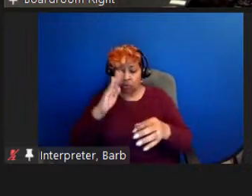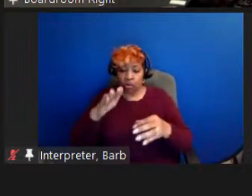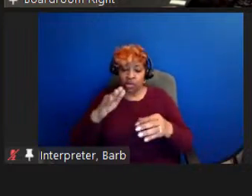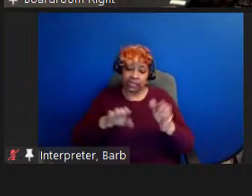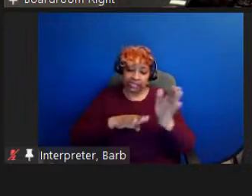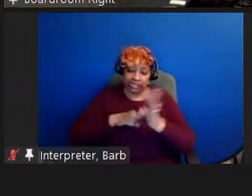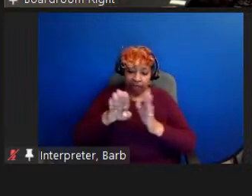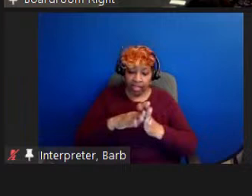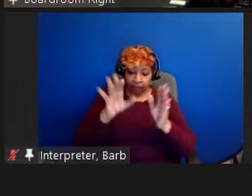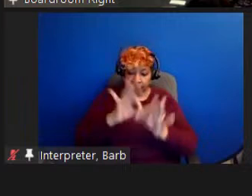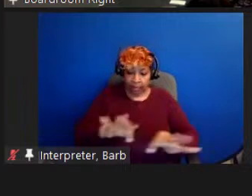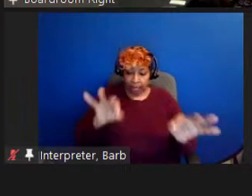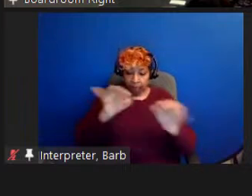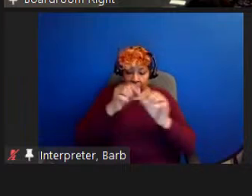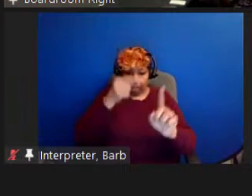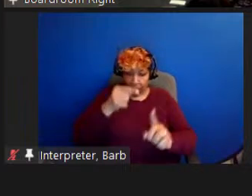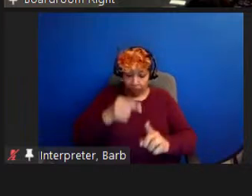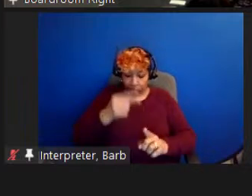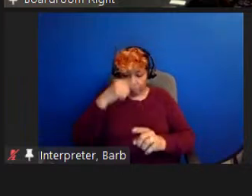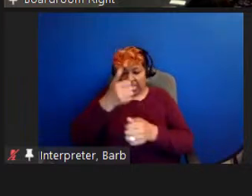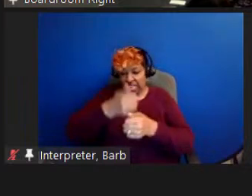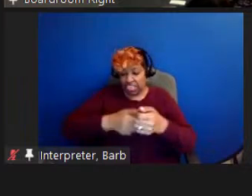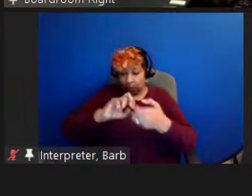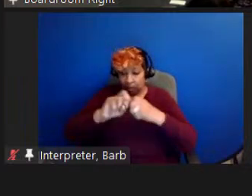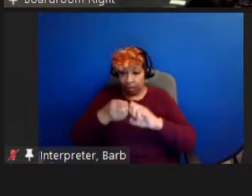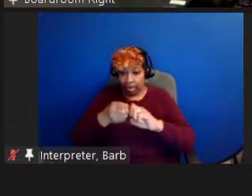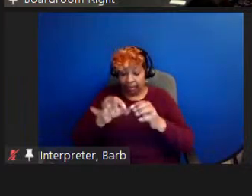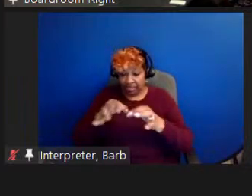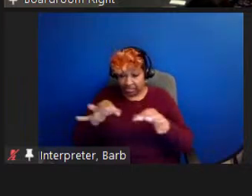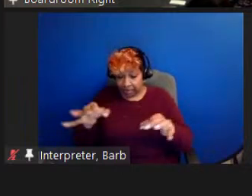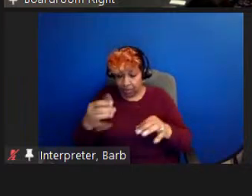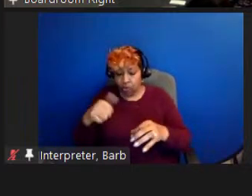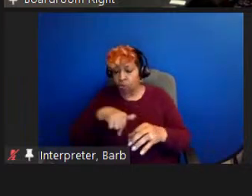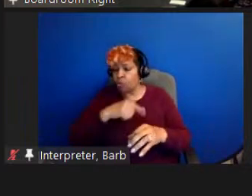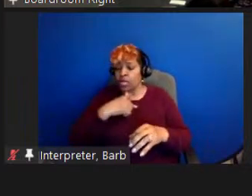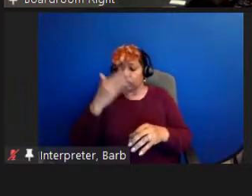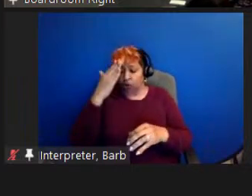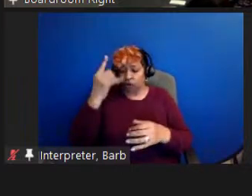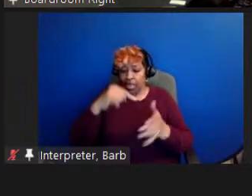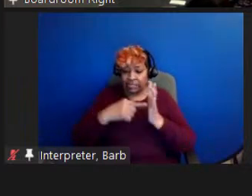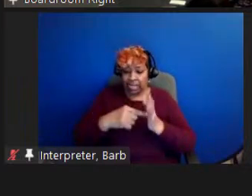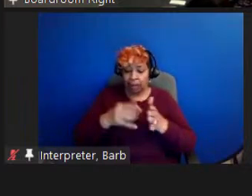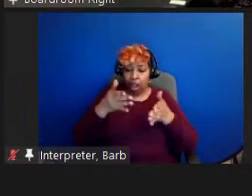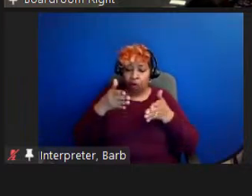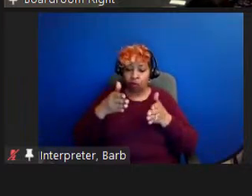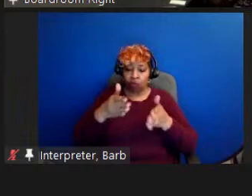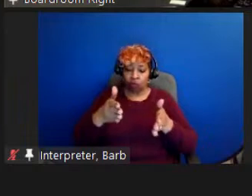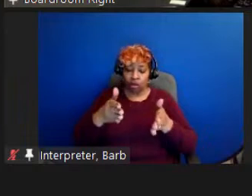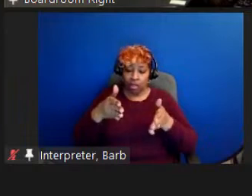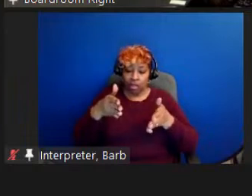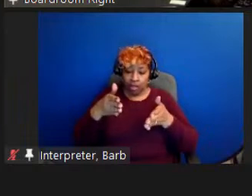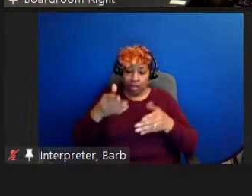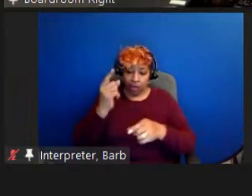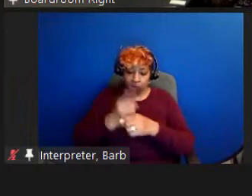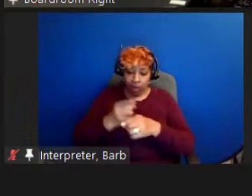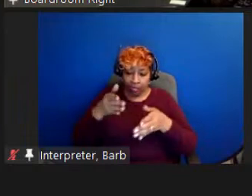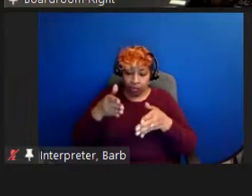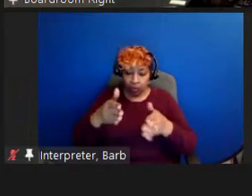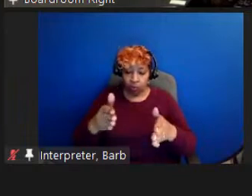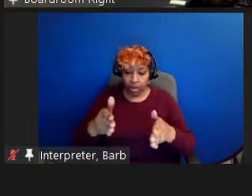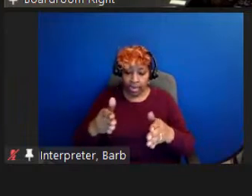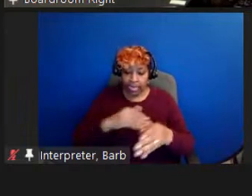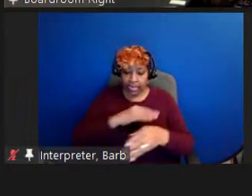indicator metrics for each problem statement. Because we know, for example, a right-of-way intrusion detection notification is gonna have very